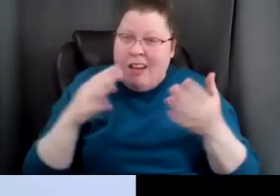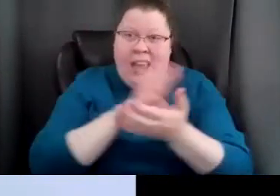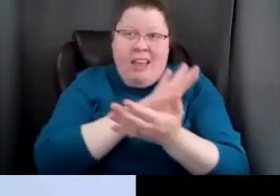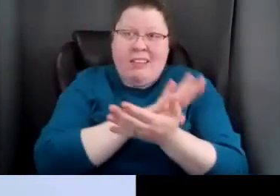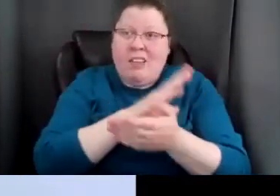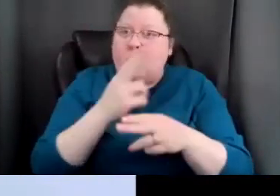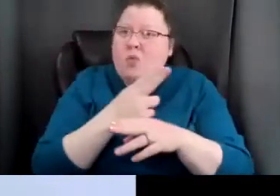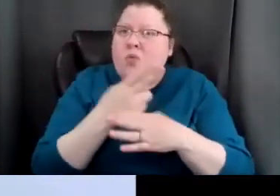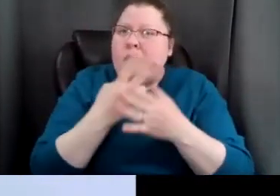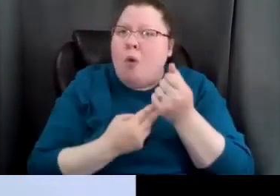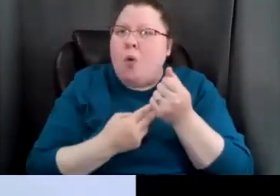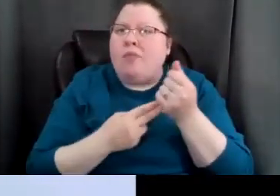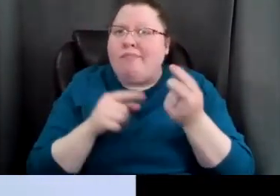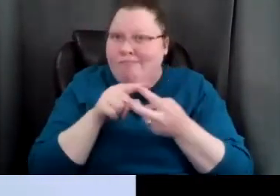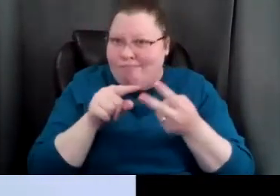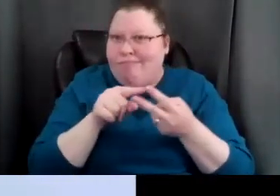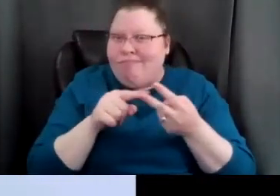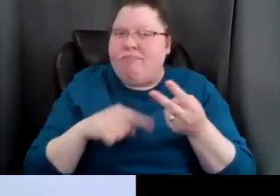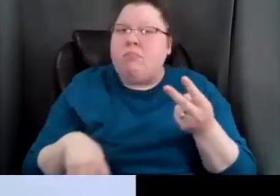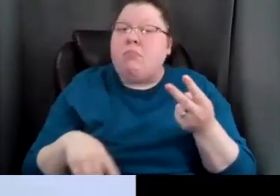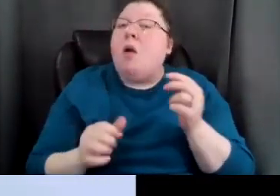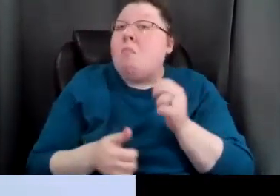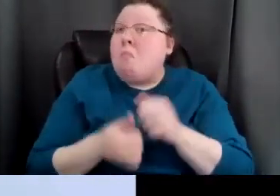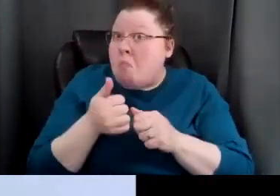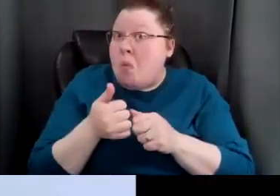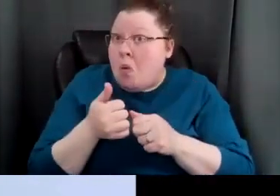will use both of these. In fact, most